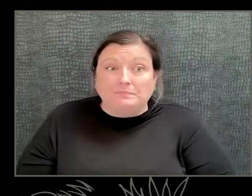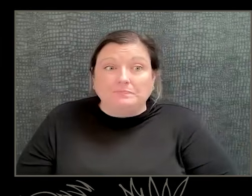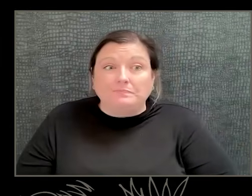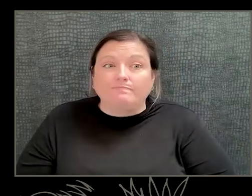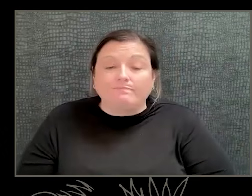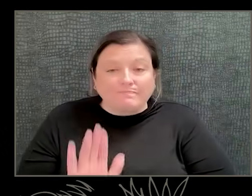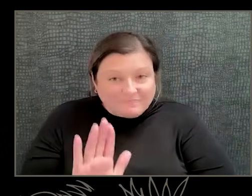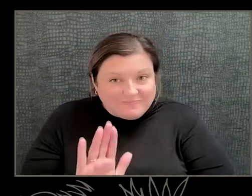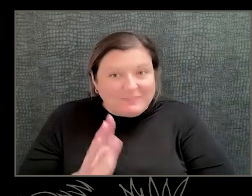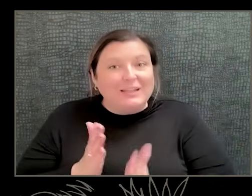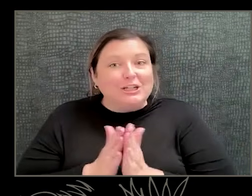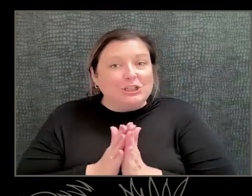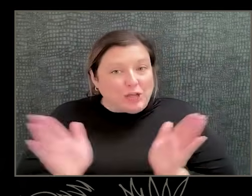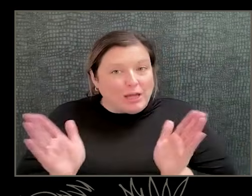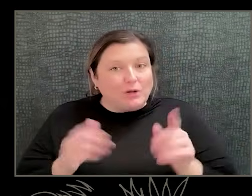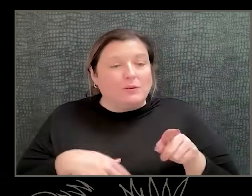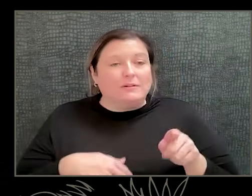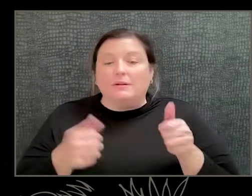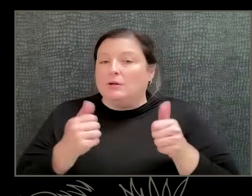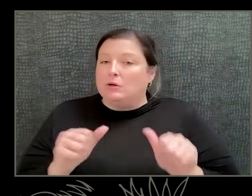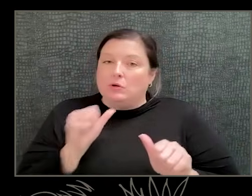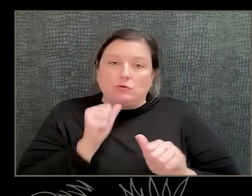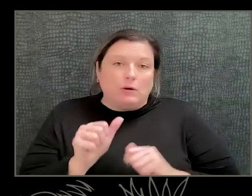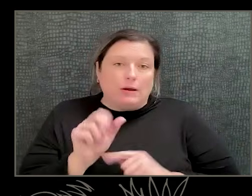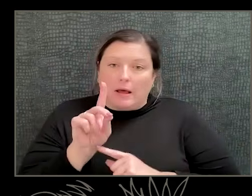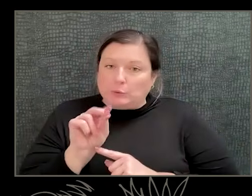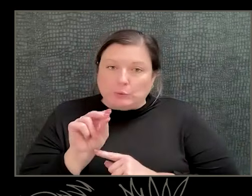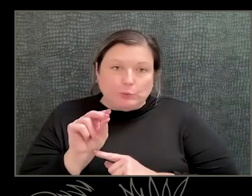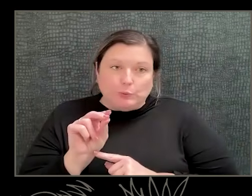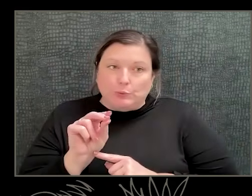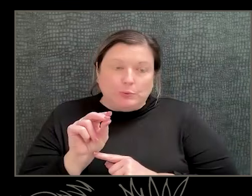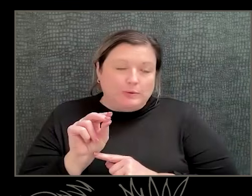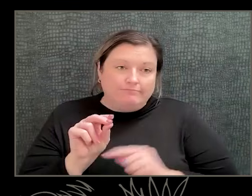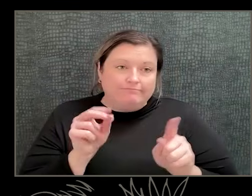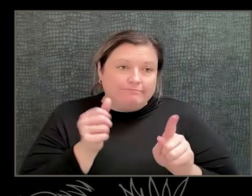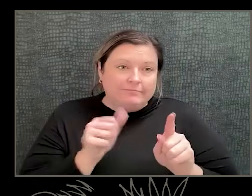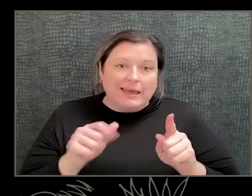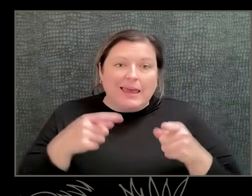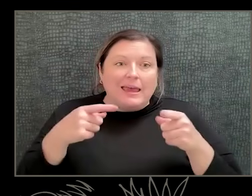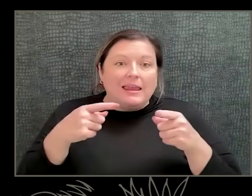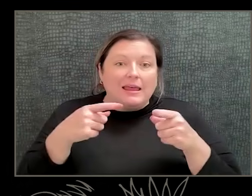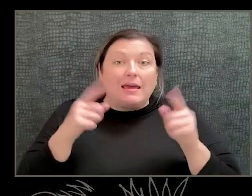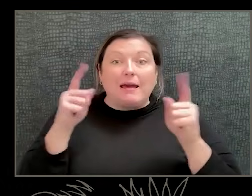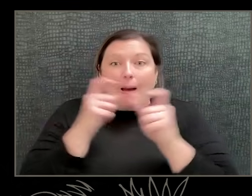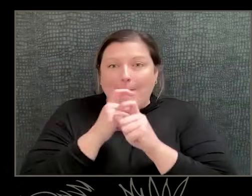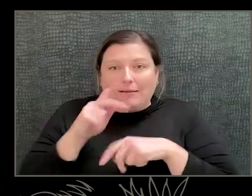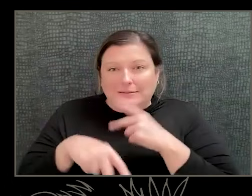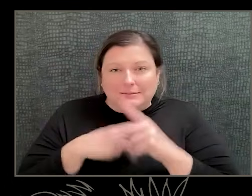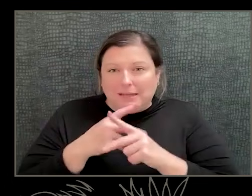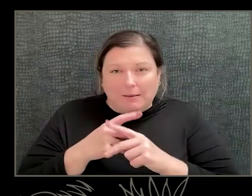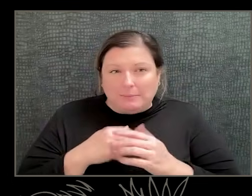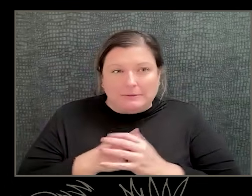Generally though, try not to do any complex types.